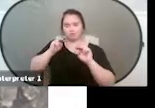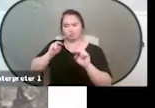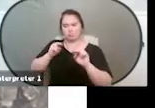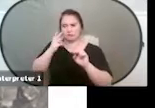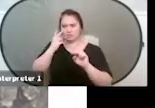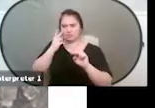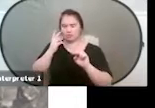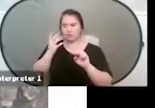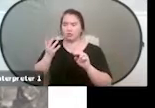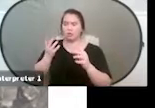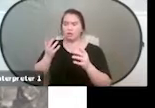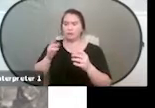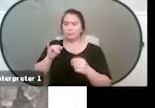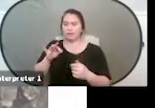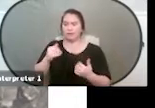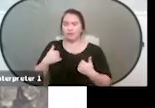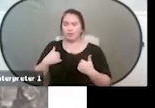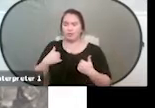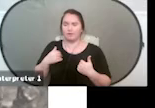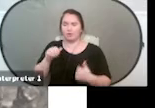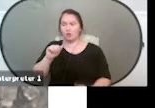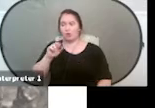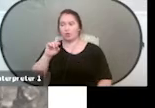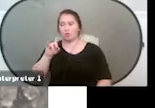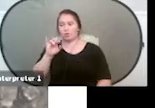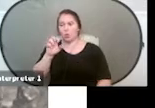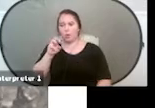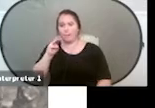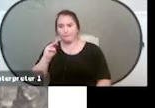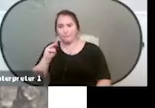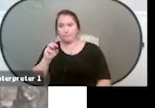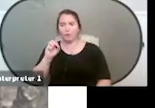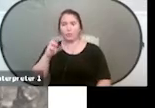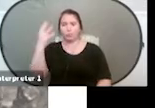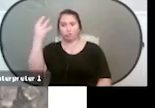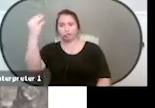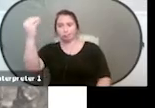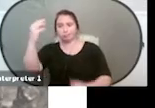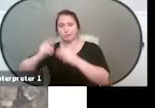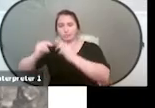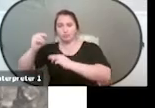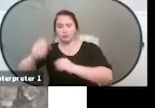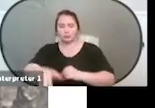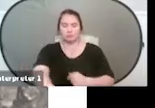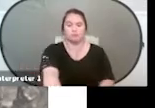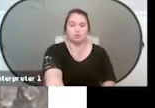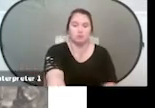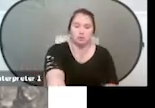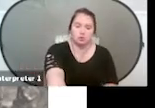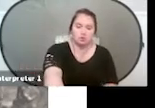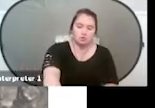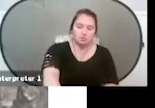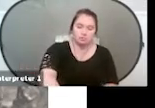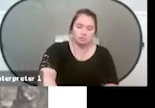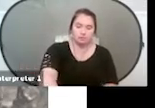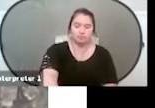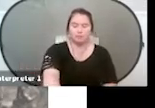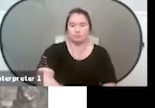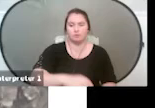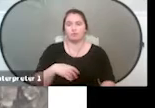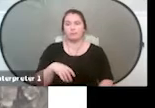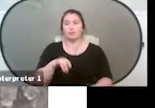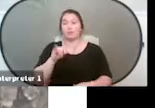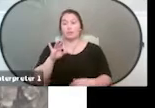campus, such as the auditorium or, maybe some of the other outbuildings that, are still valuable